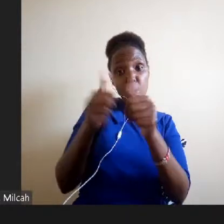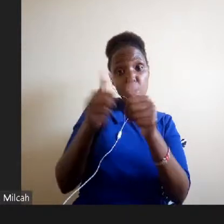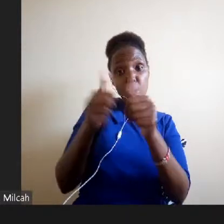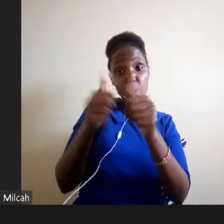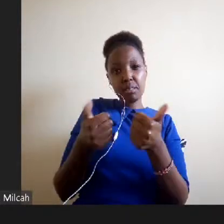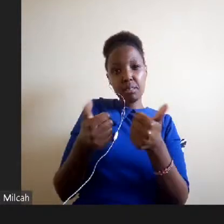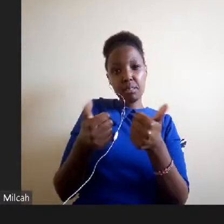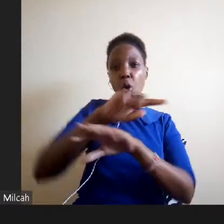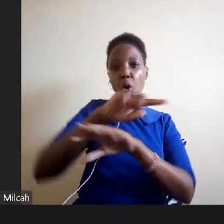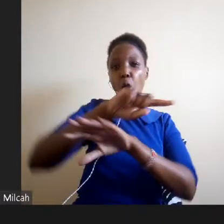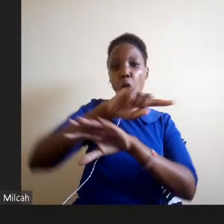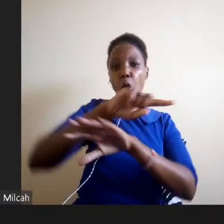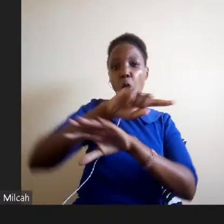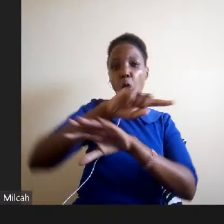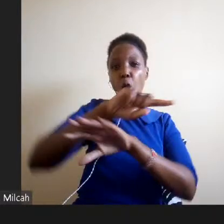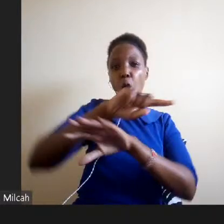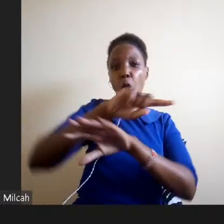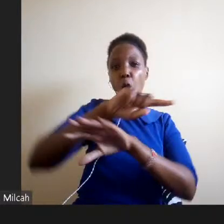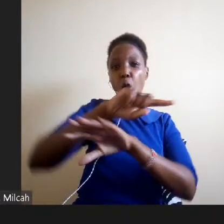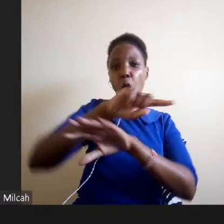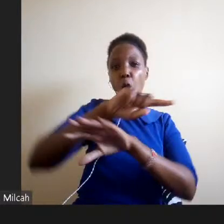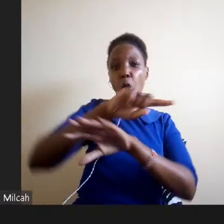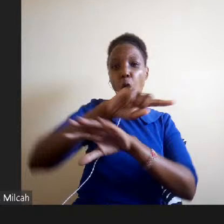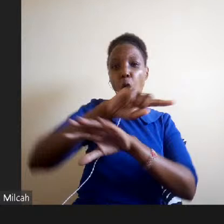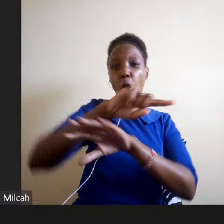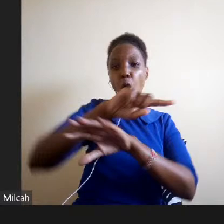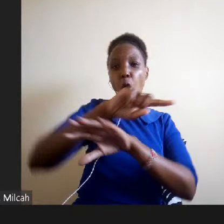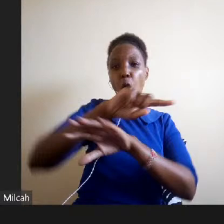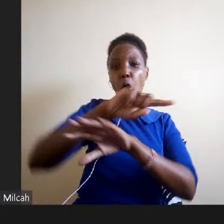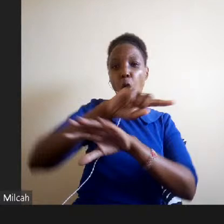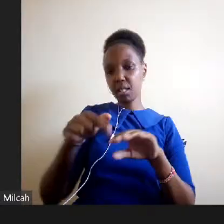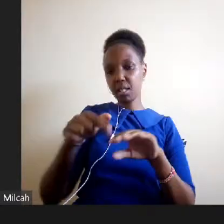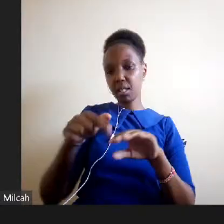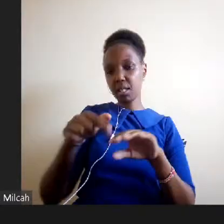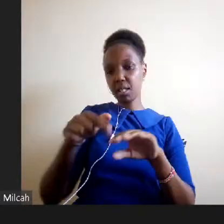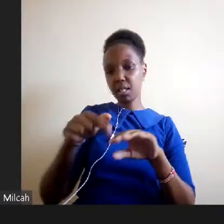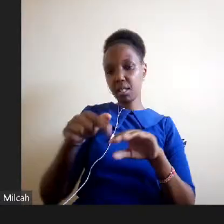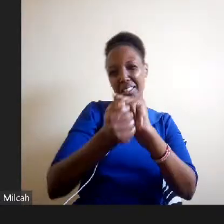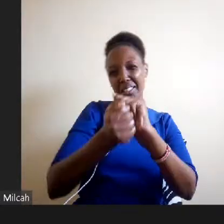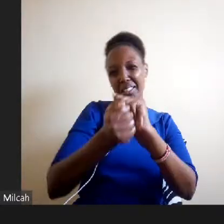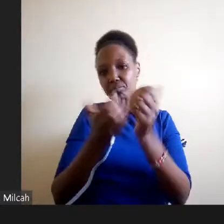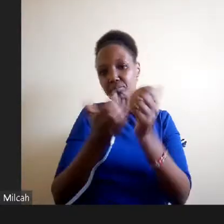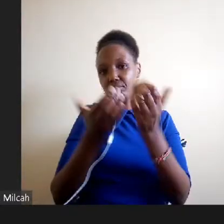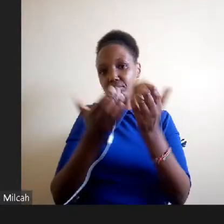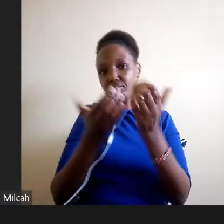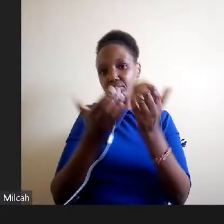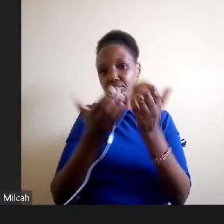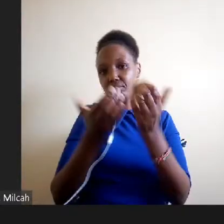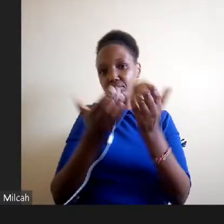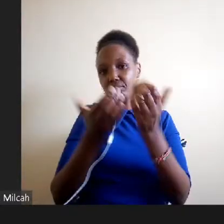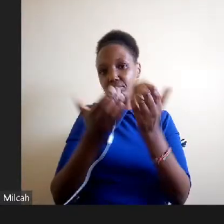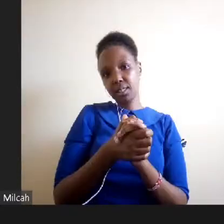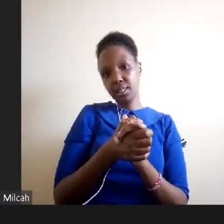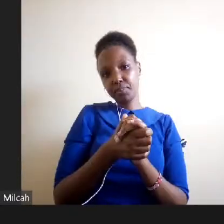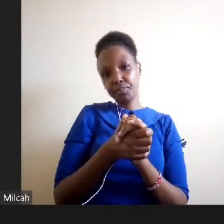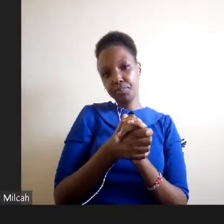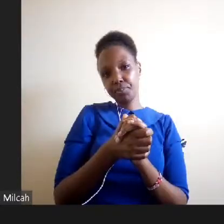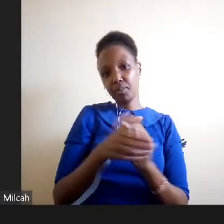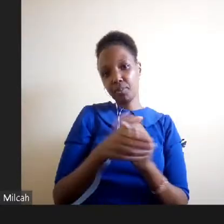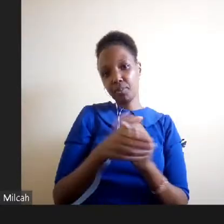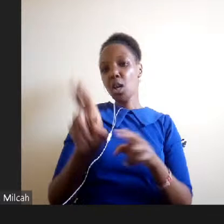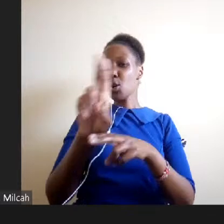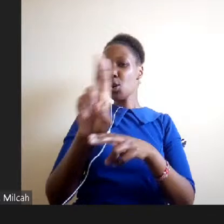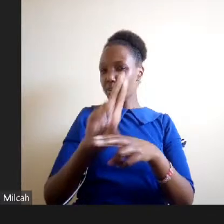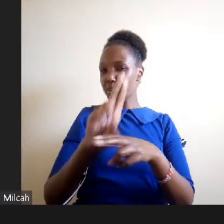You have the ability to make these settings consistent across weekdays and weekends. You also have the ability to force